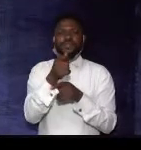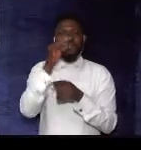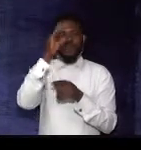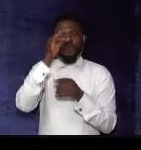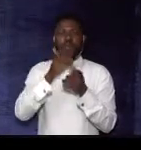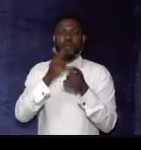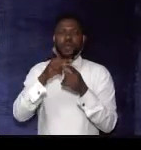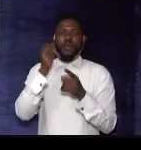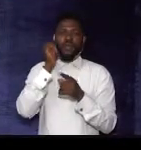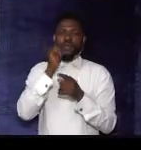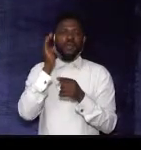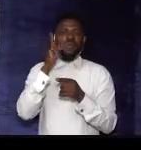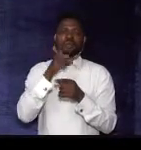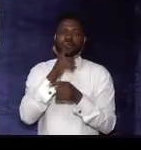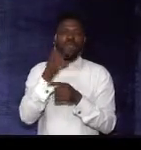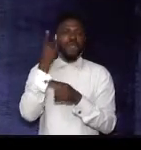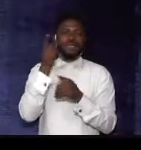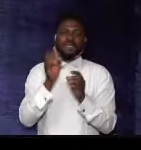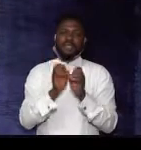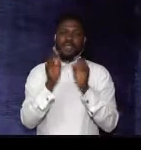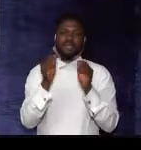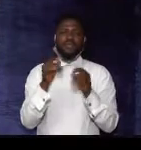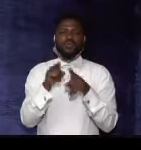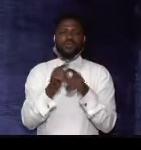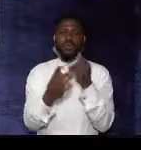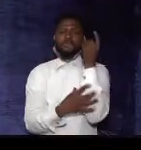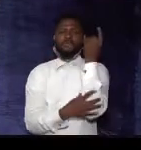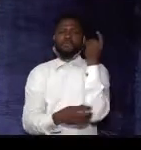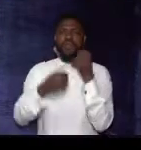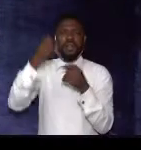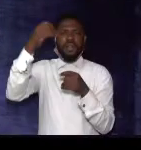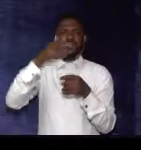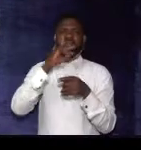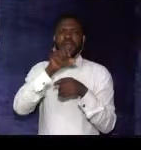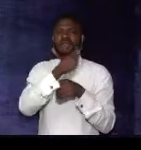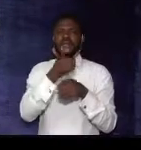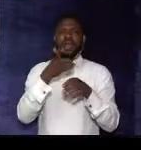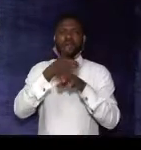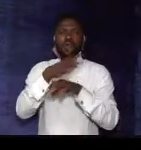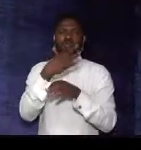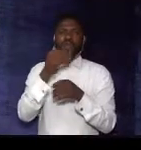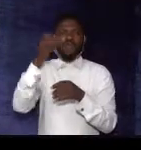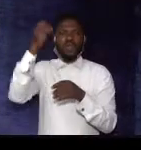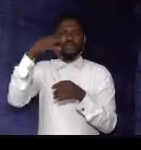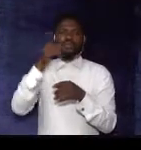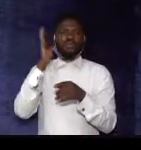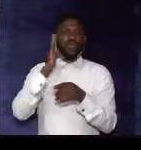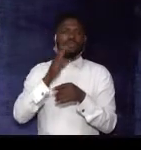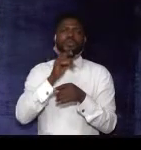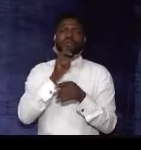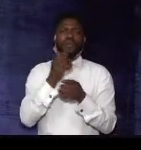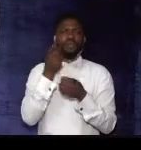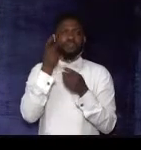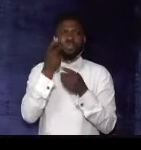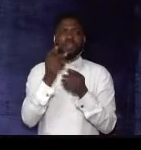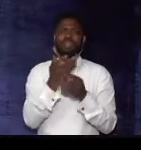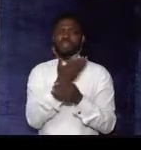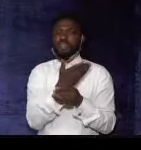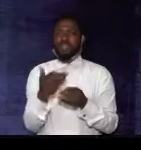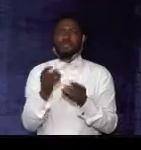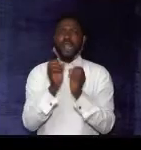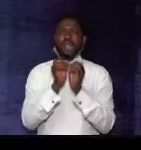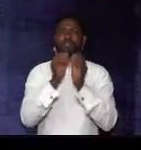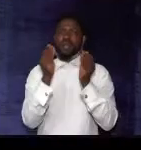or girl will not see properly, that's why I will tell you Ojuju will catch me. So poor lighting is another cause of accident because you will not see things